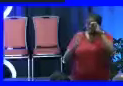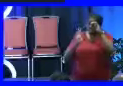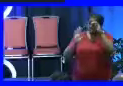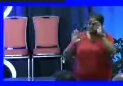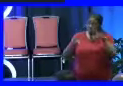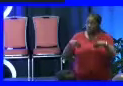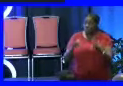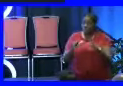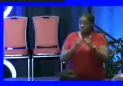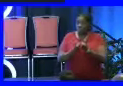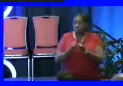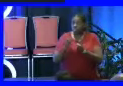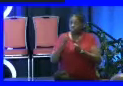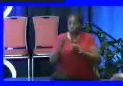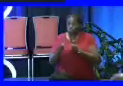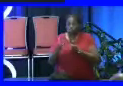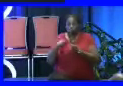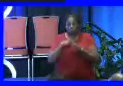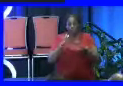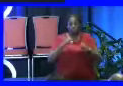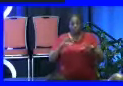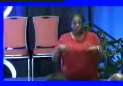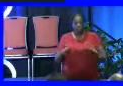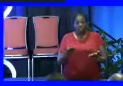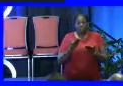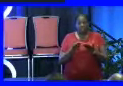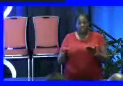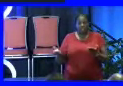provider agencies. So we can give them